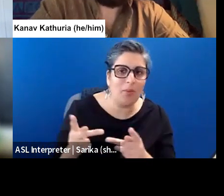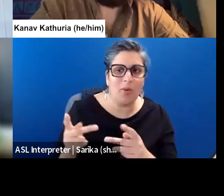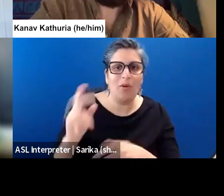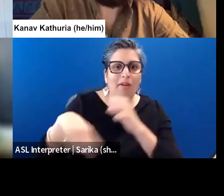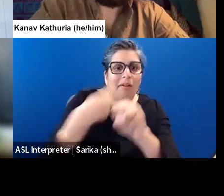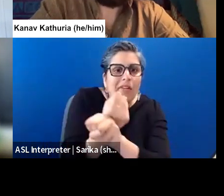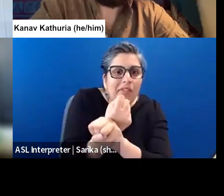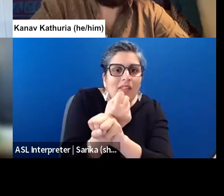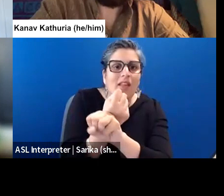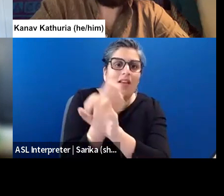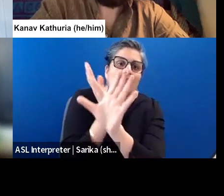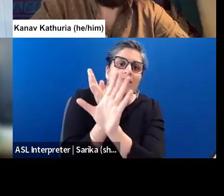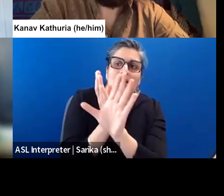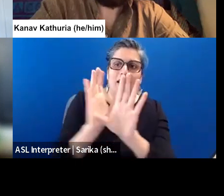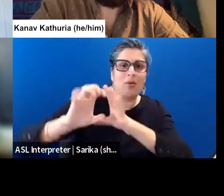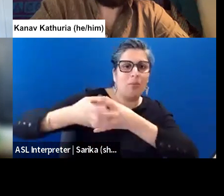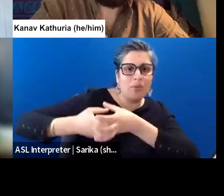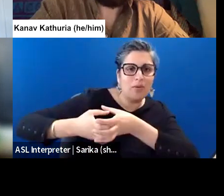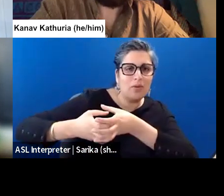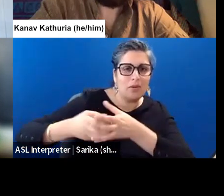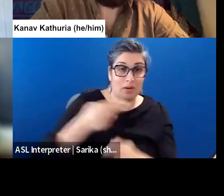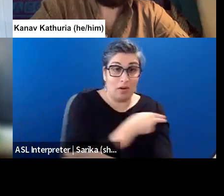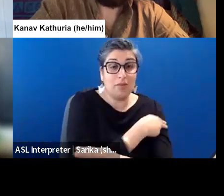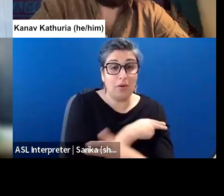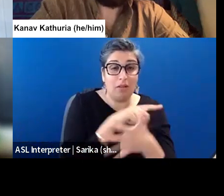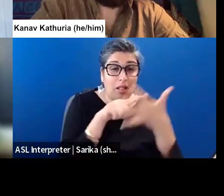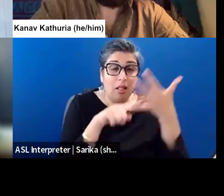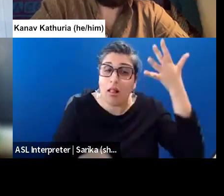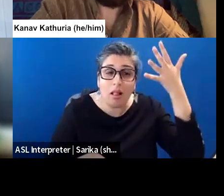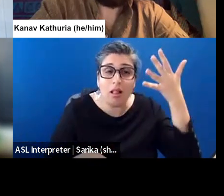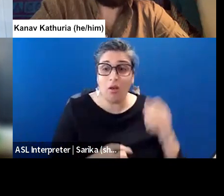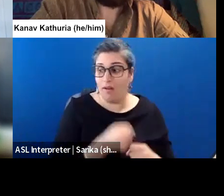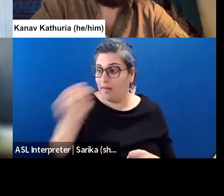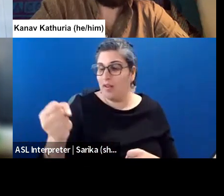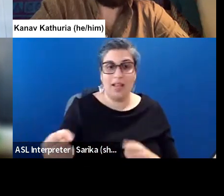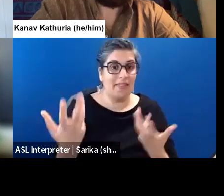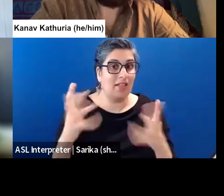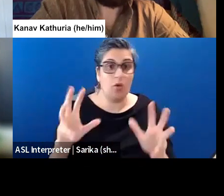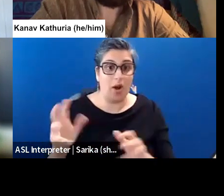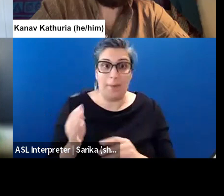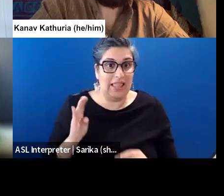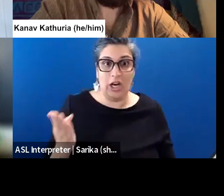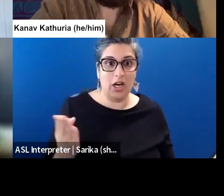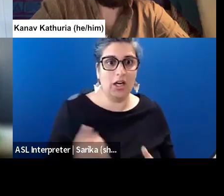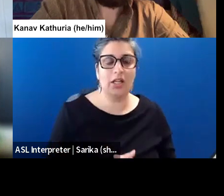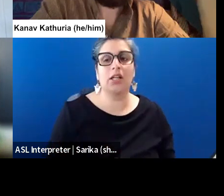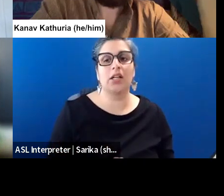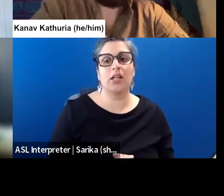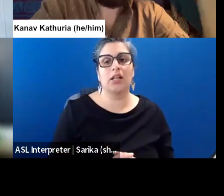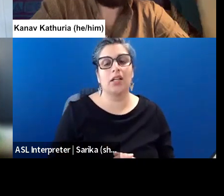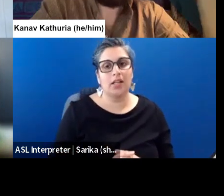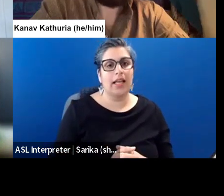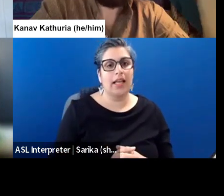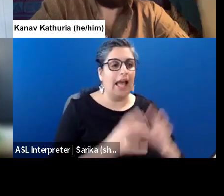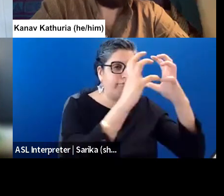psych treatment wings in hospitals or whatever else it is. And then it also means dismantling, as I think Lydia was